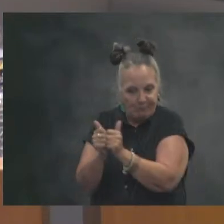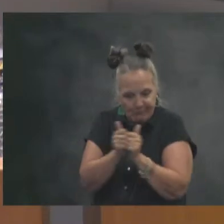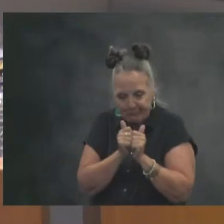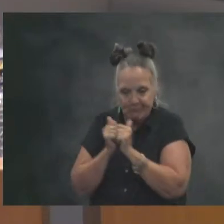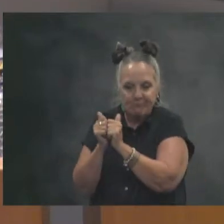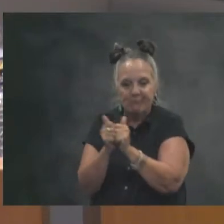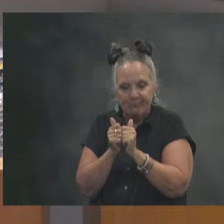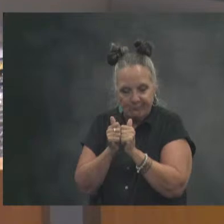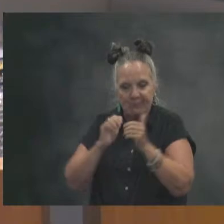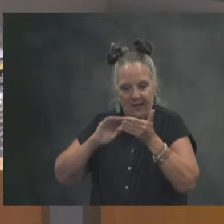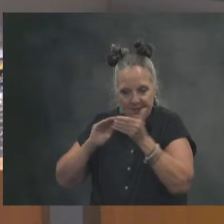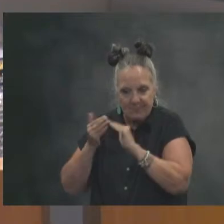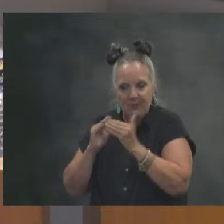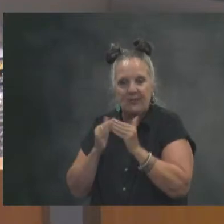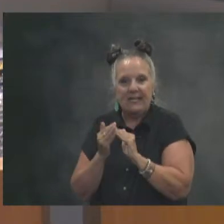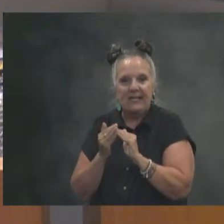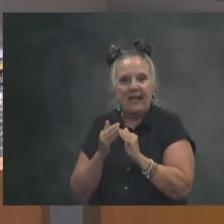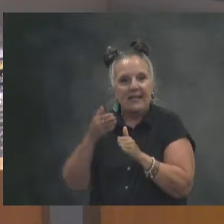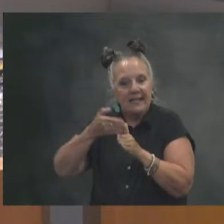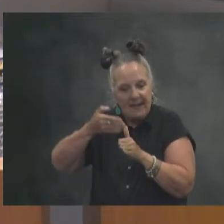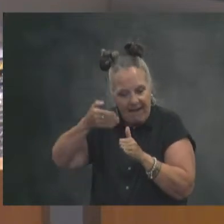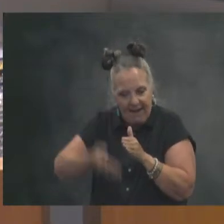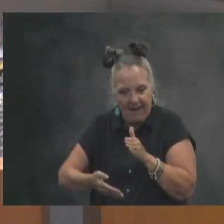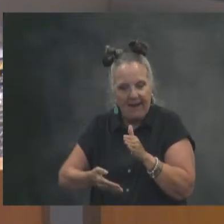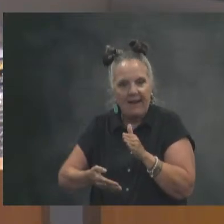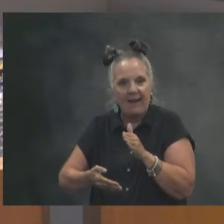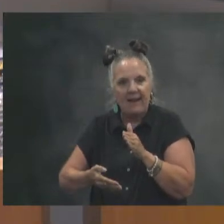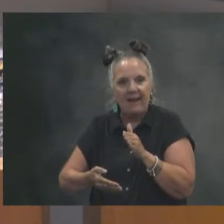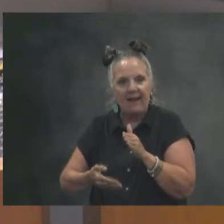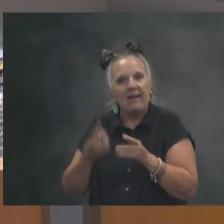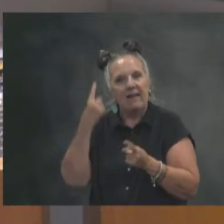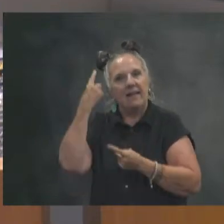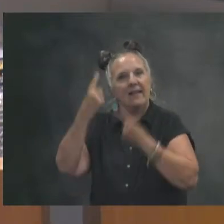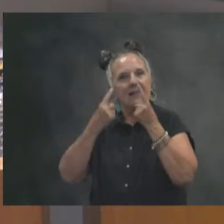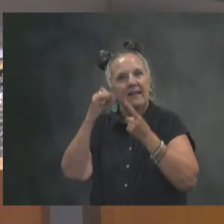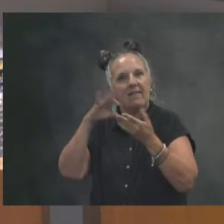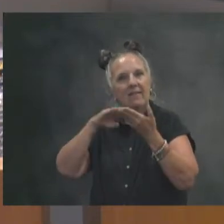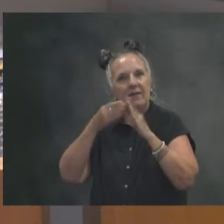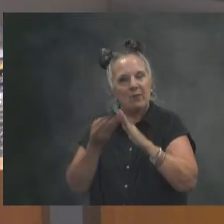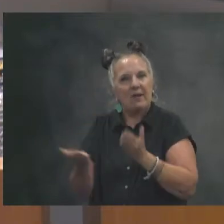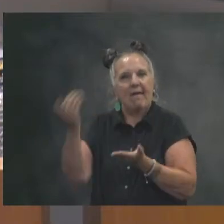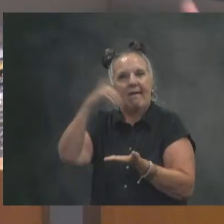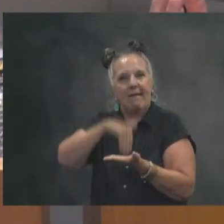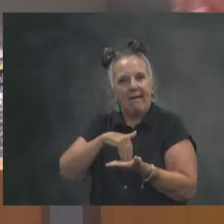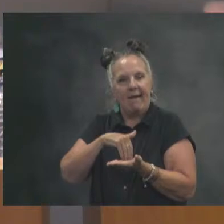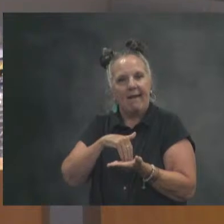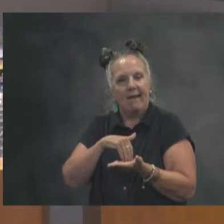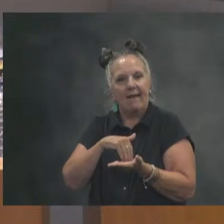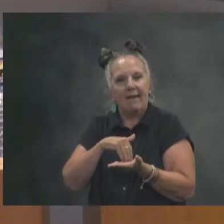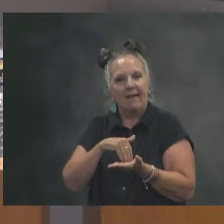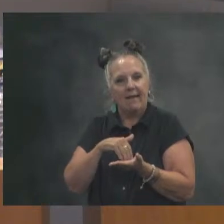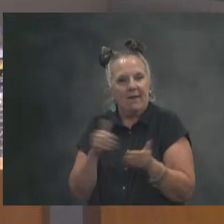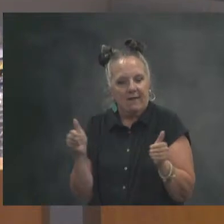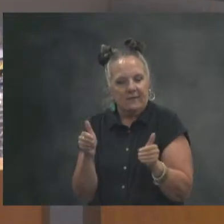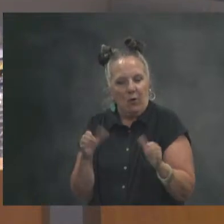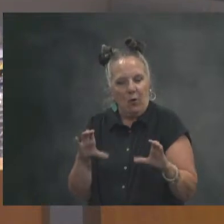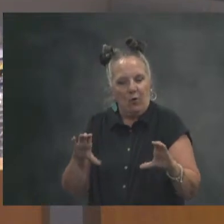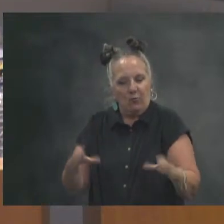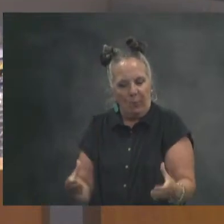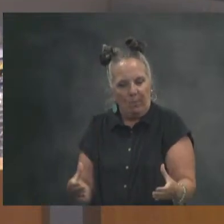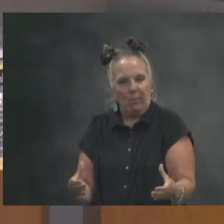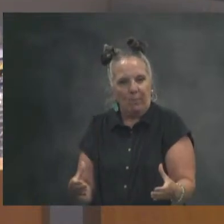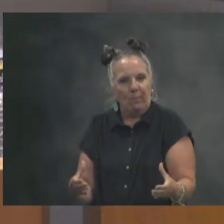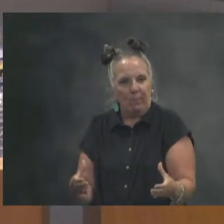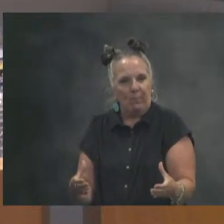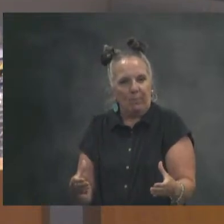part of a community. And yet at the end, they are thinking of the community again. And it may be a very small group that